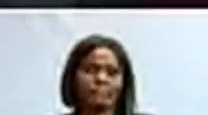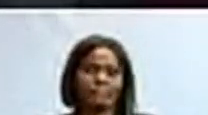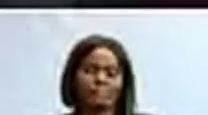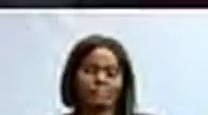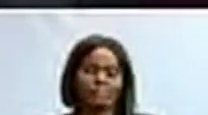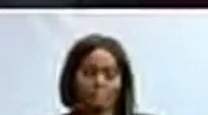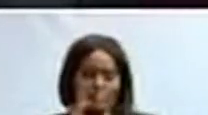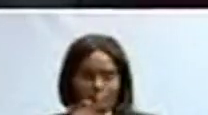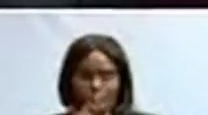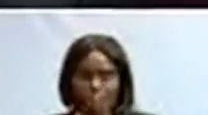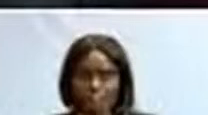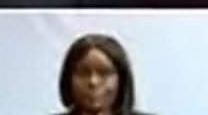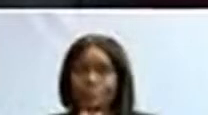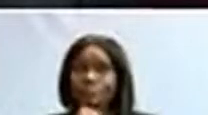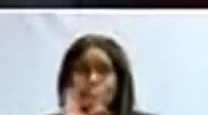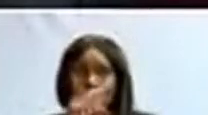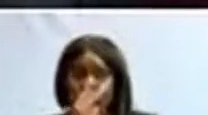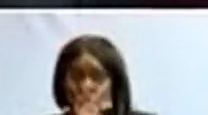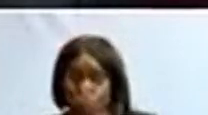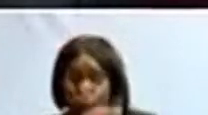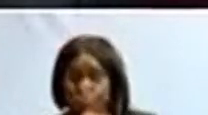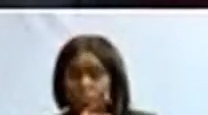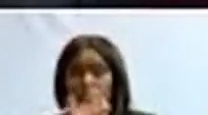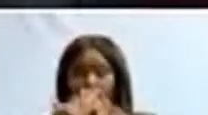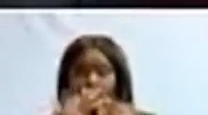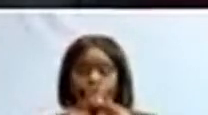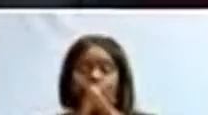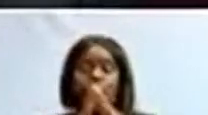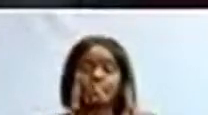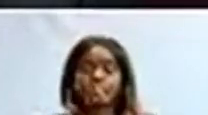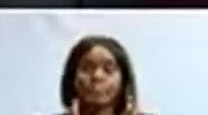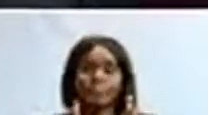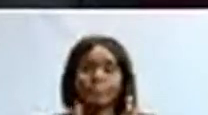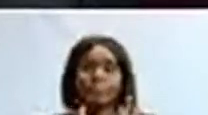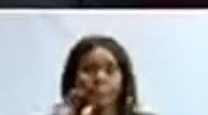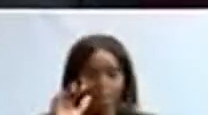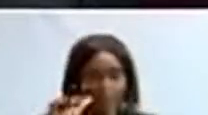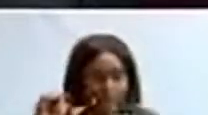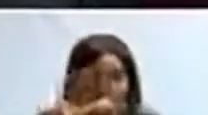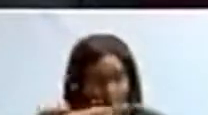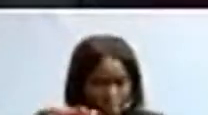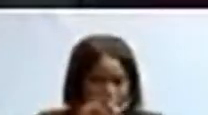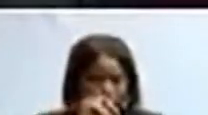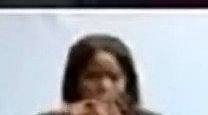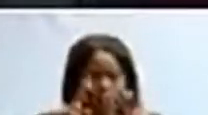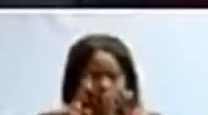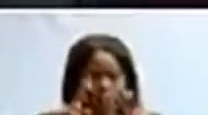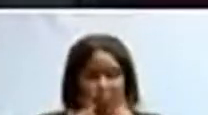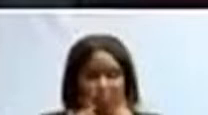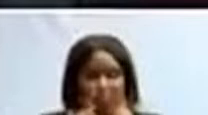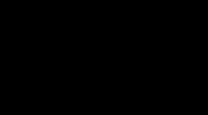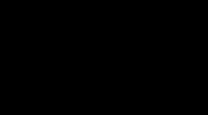But if you've taken note of that, thank you very much. On top of that, the very first